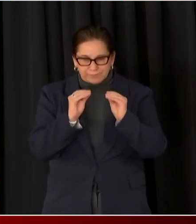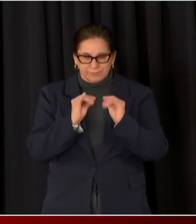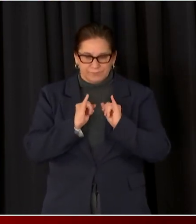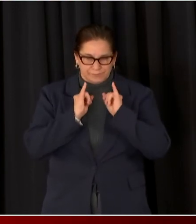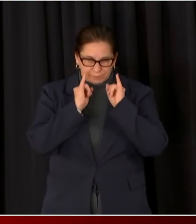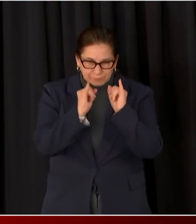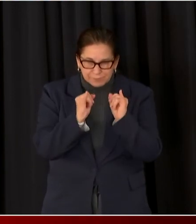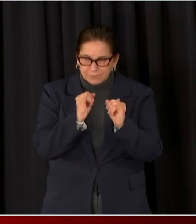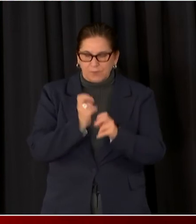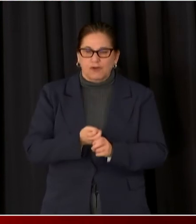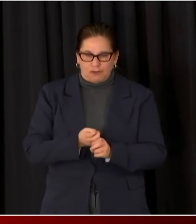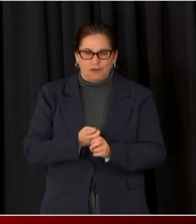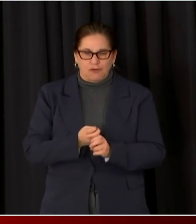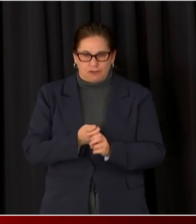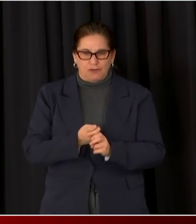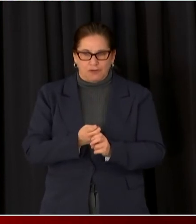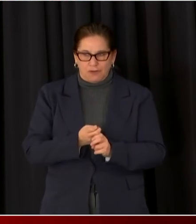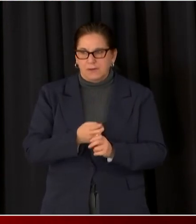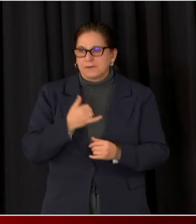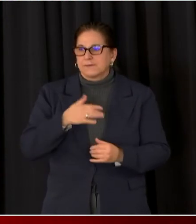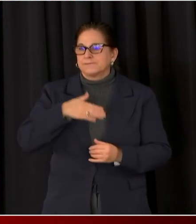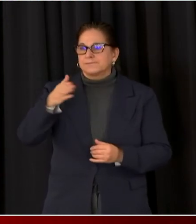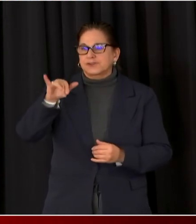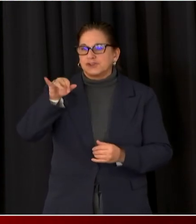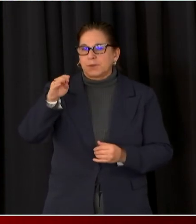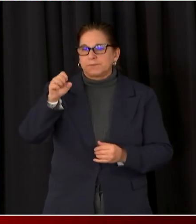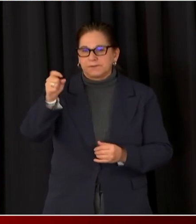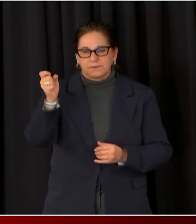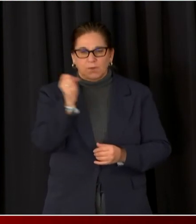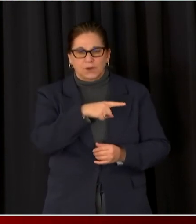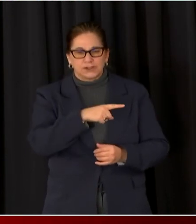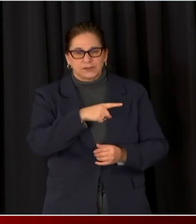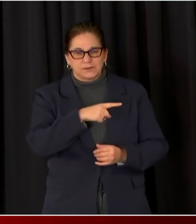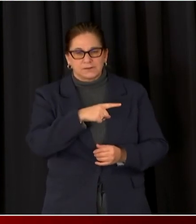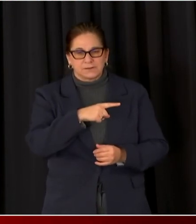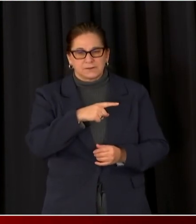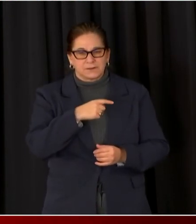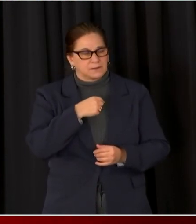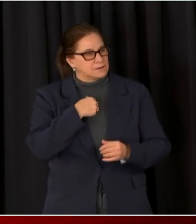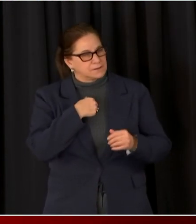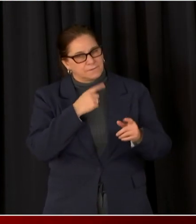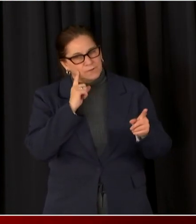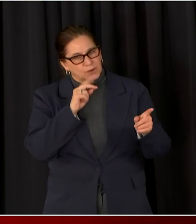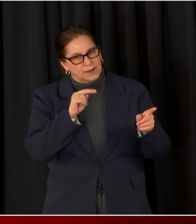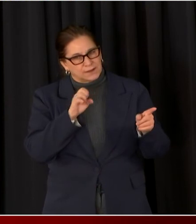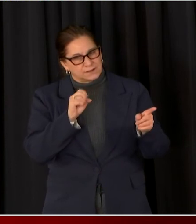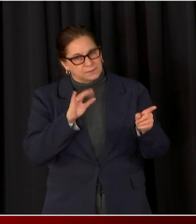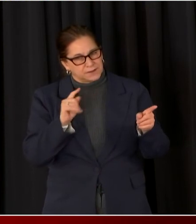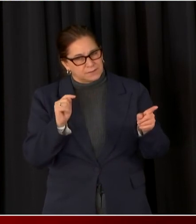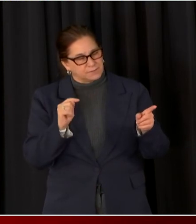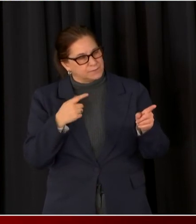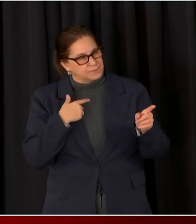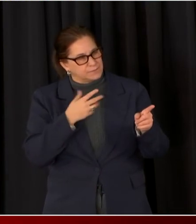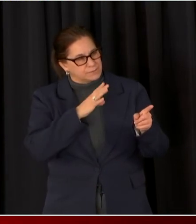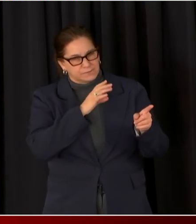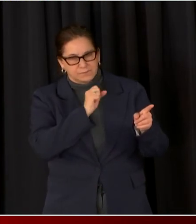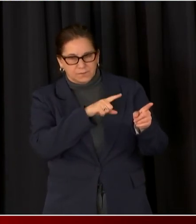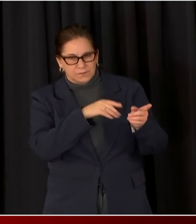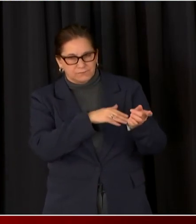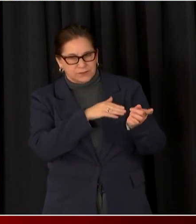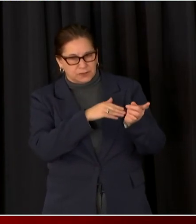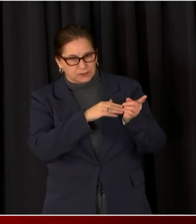Yes, James. Dr. Nesbitt, basically got 3 quick questions. Number one, you have people